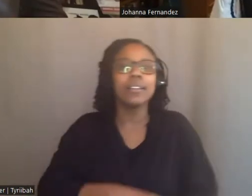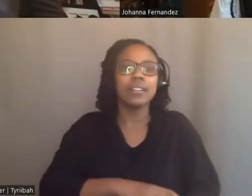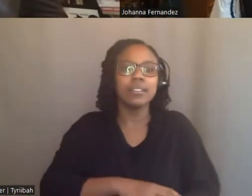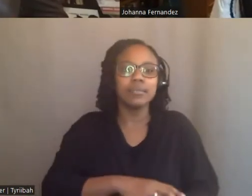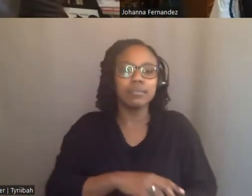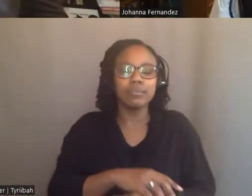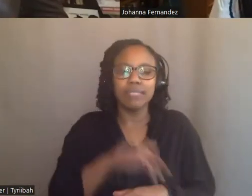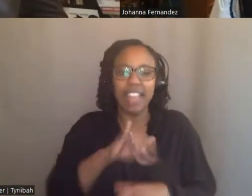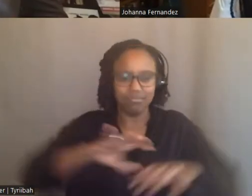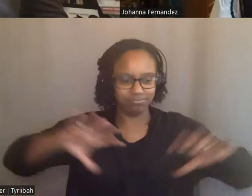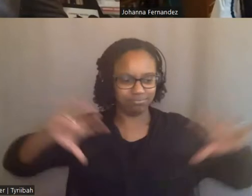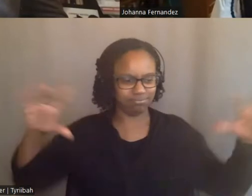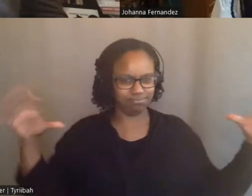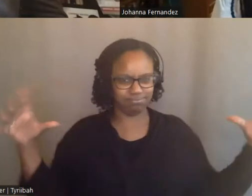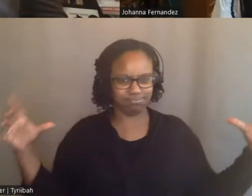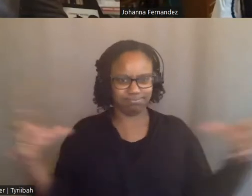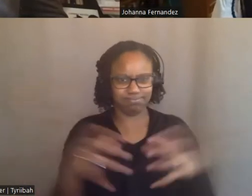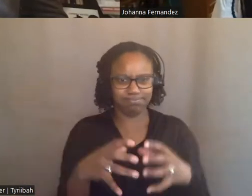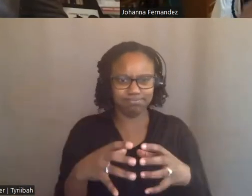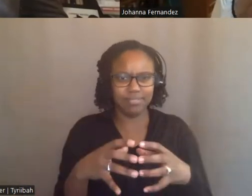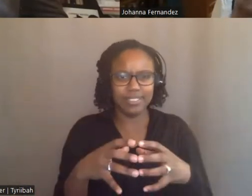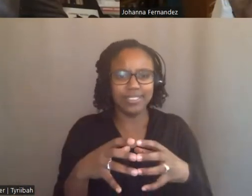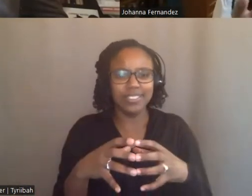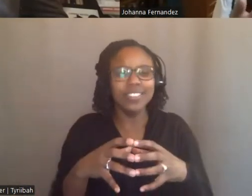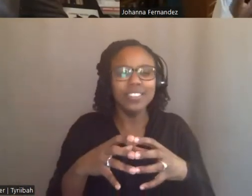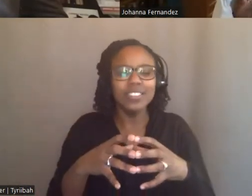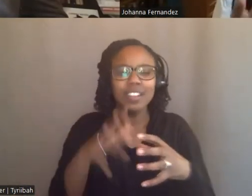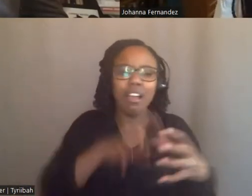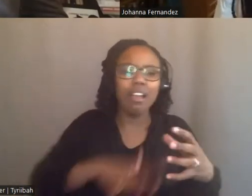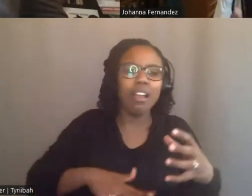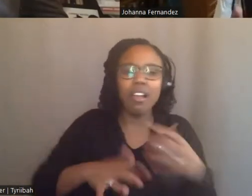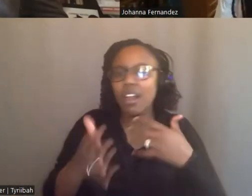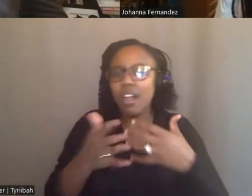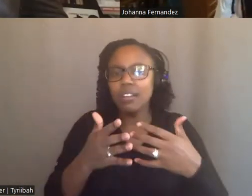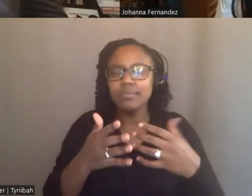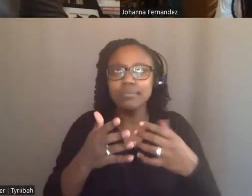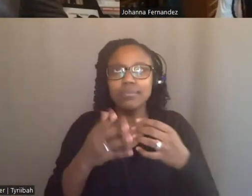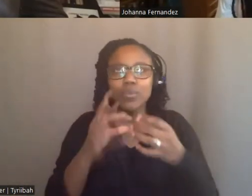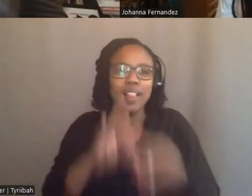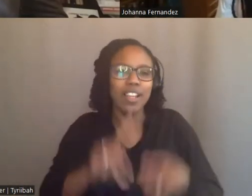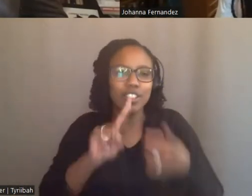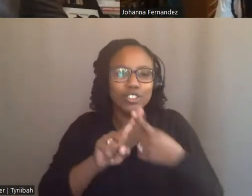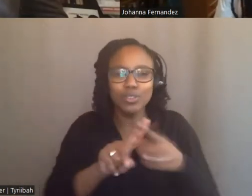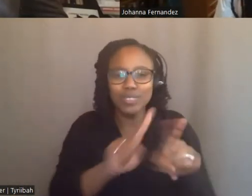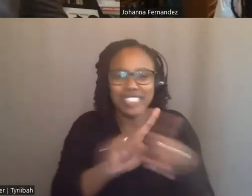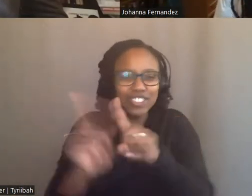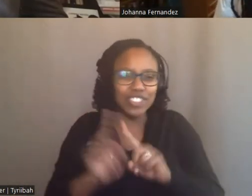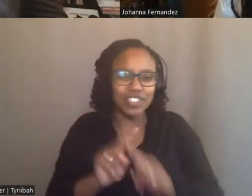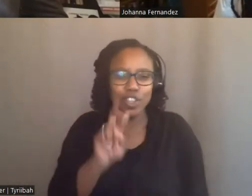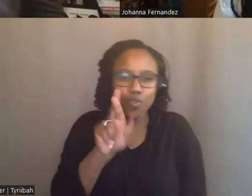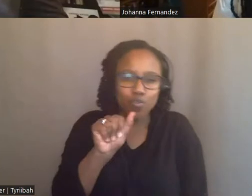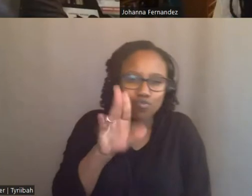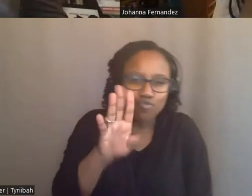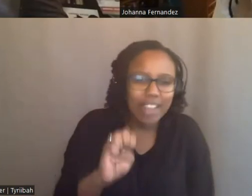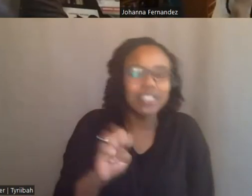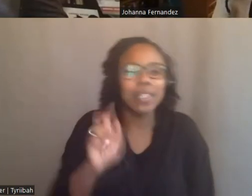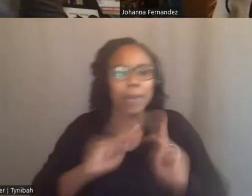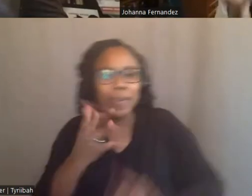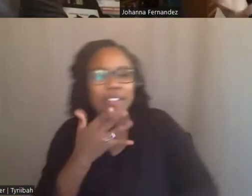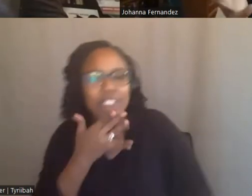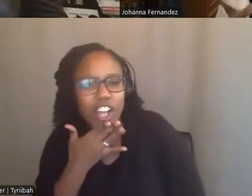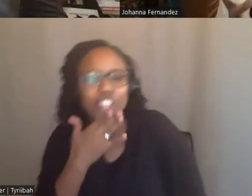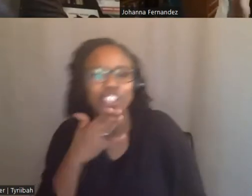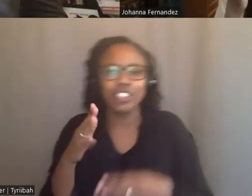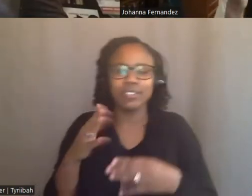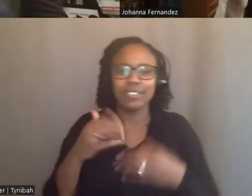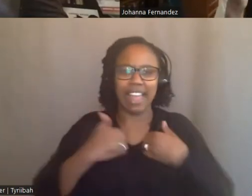coalition across racial and ethnic lines on the basis of shared class interests. And that's